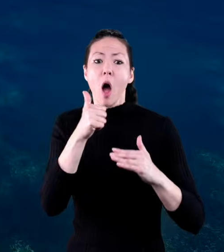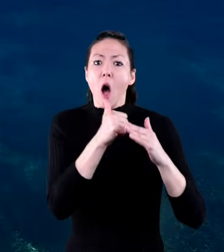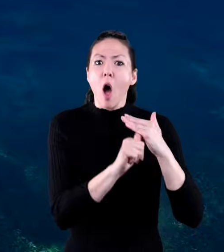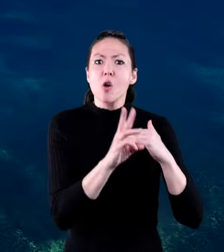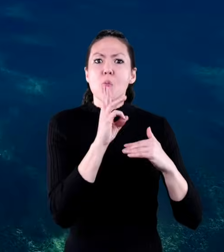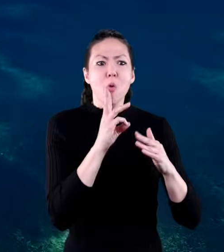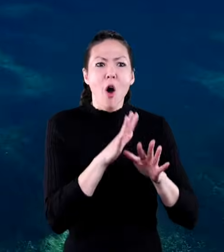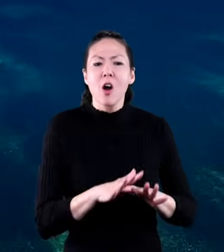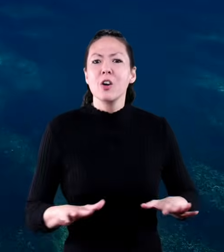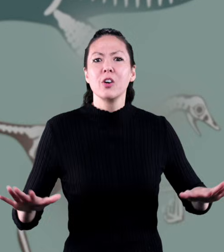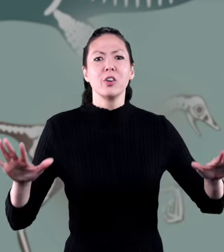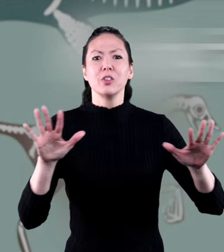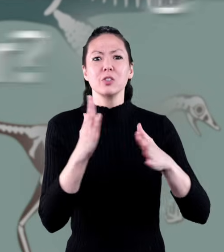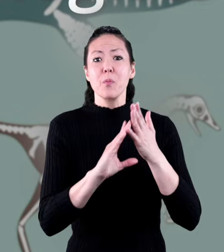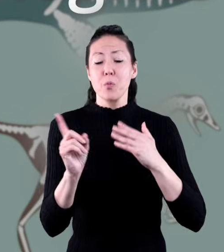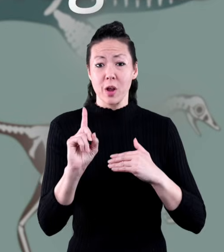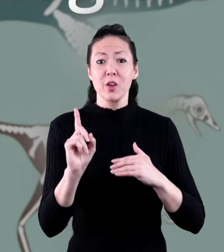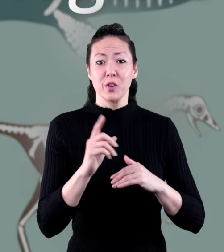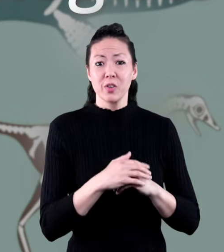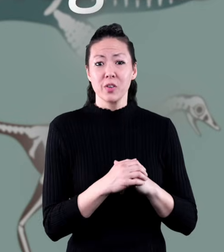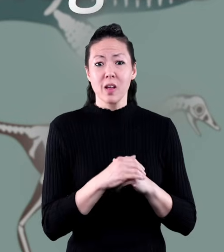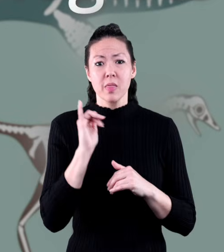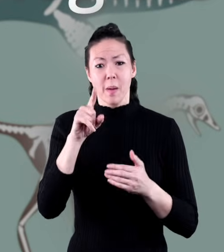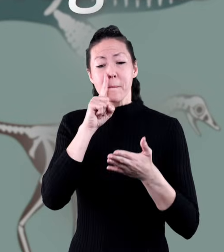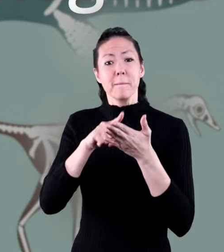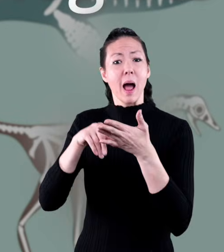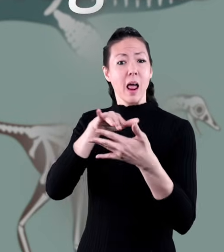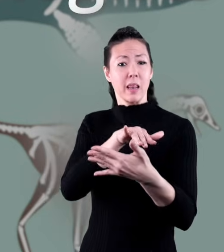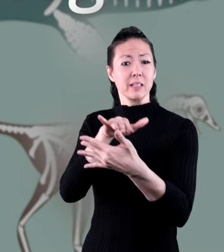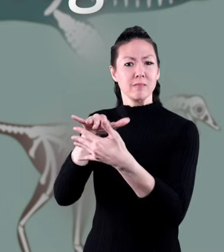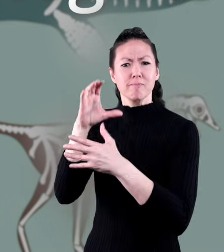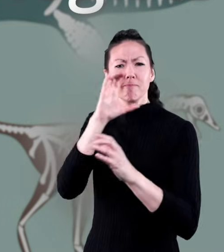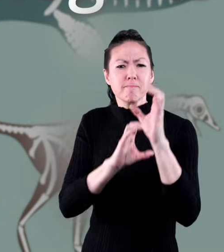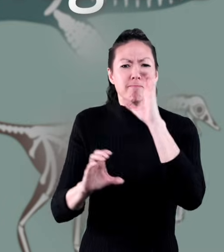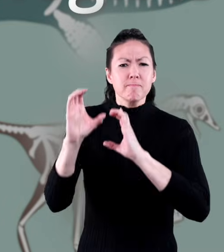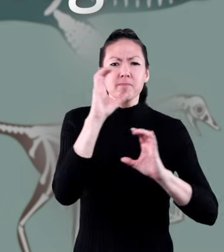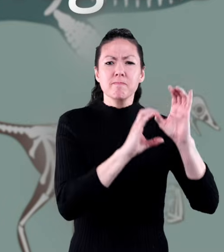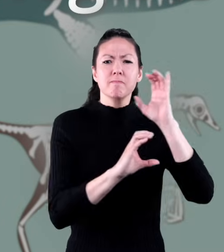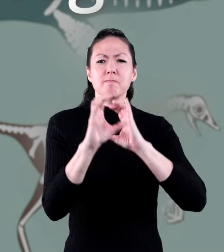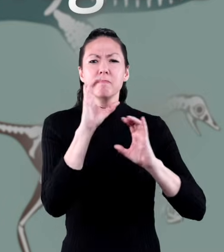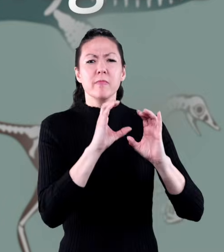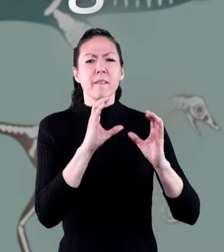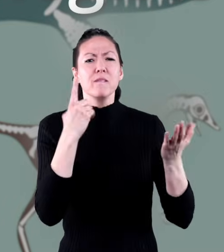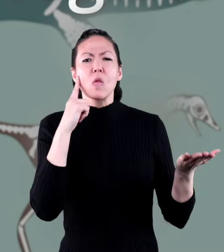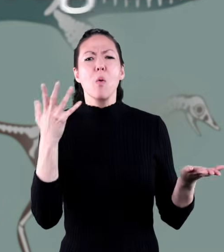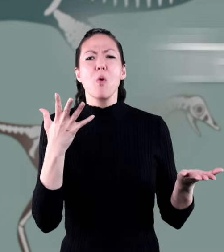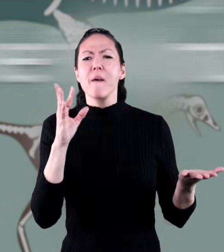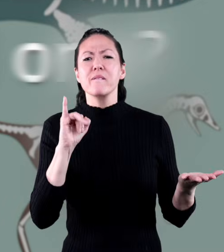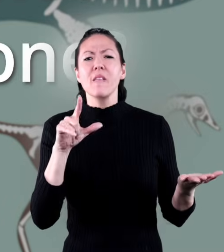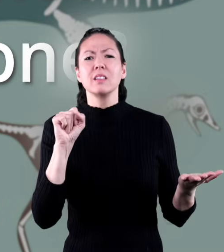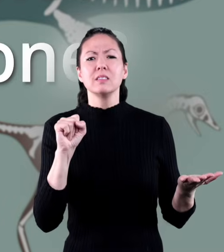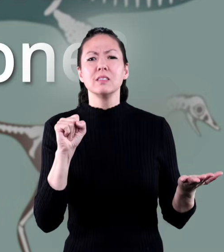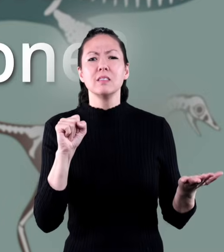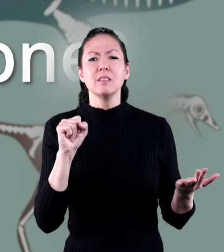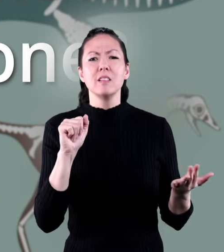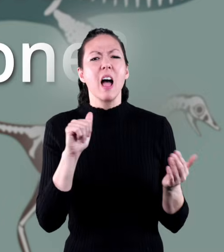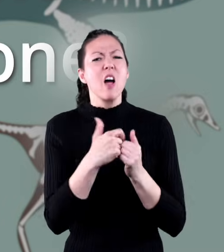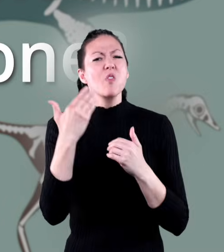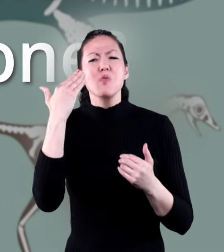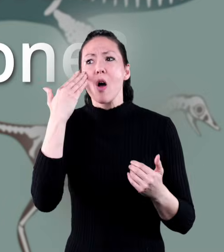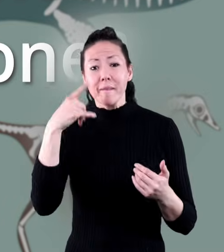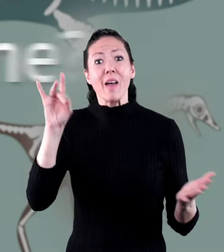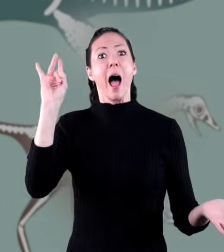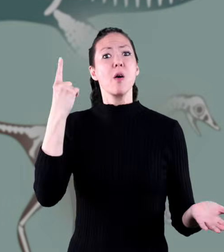underwater somewhere? So just what do paleontologists look for when they search for fossils? How do they know